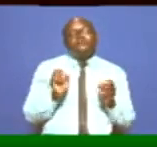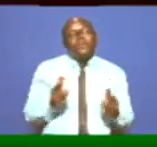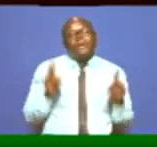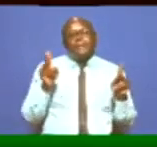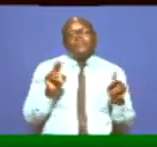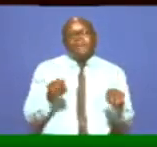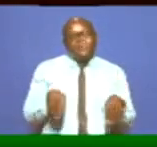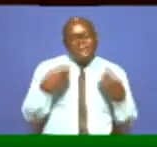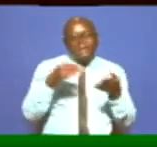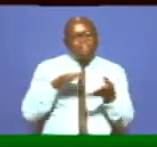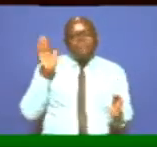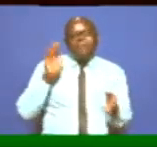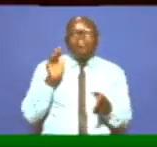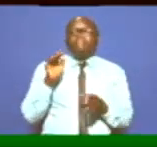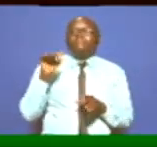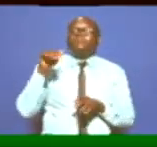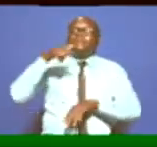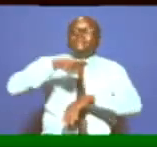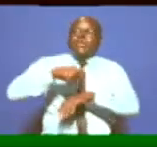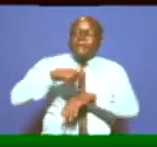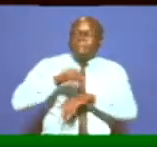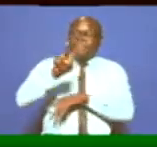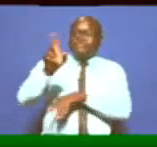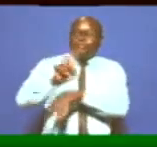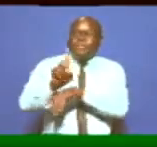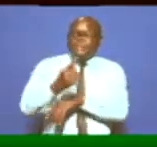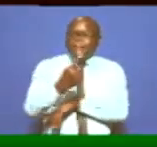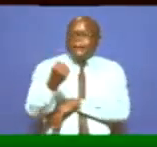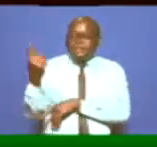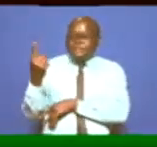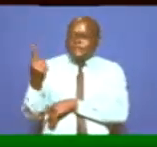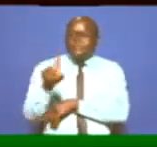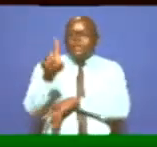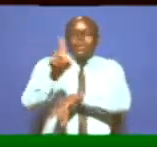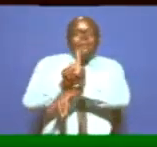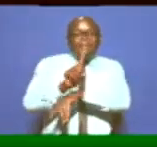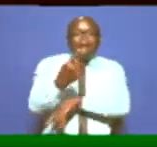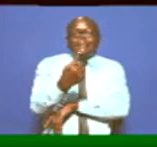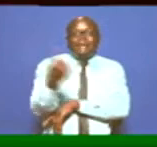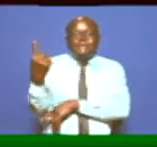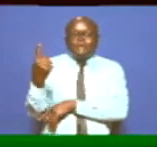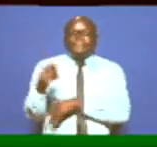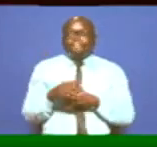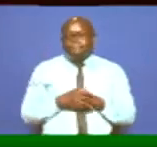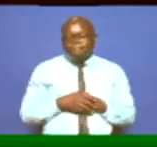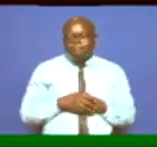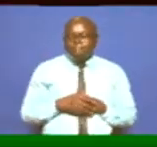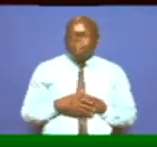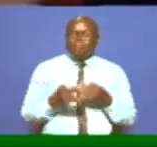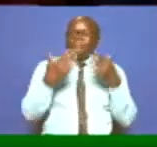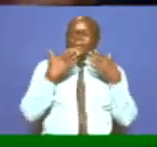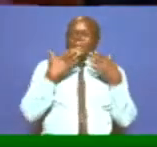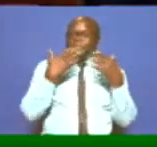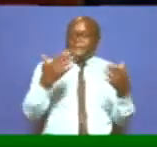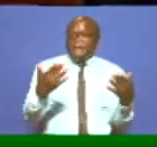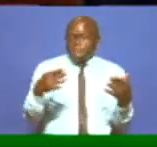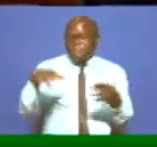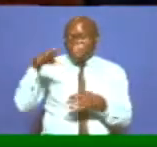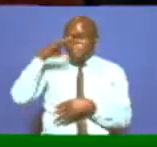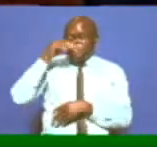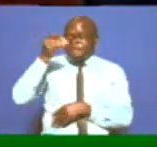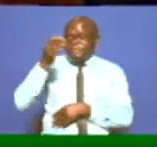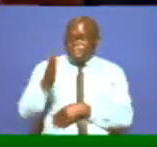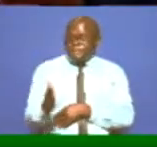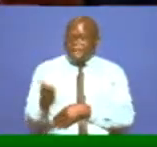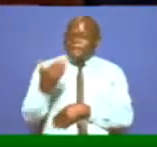giving quite a few members. Two minutes. Thank you. Just a minute each. Honorable member. Thank you, Mr. Speaker. I want to thank